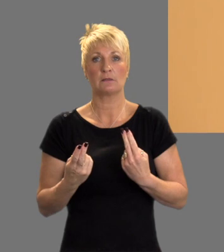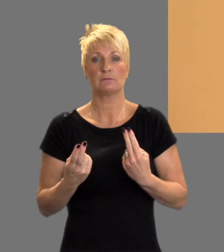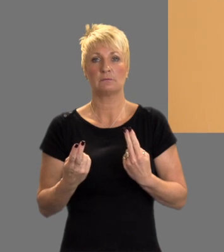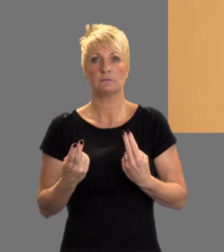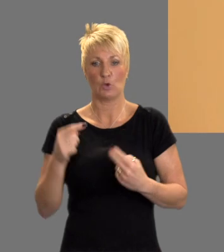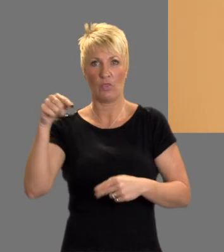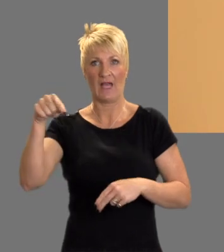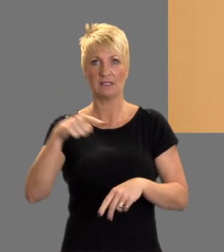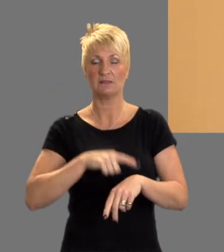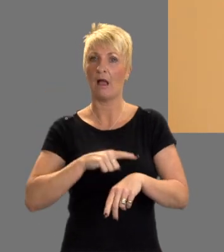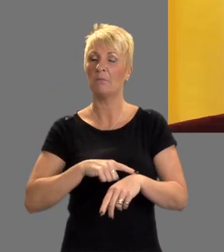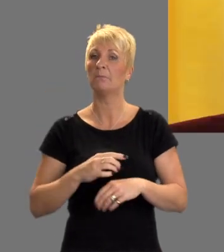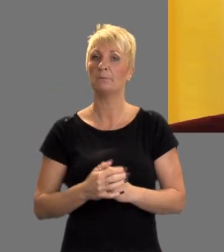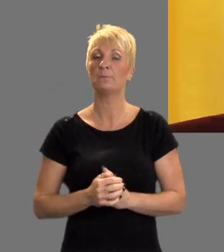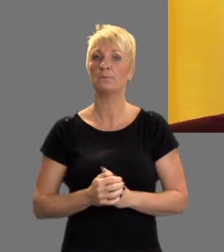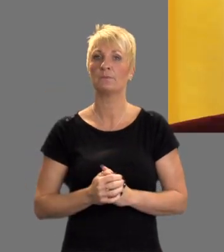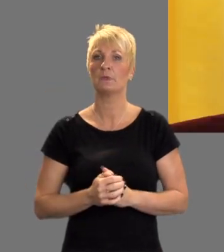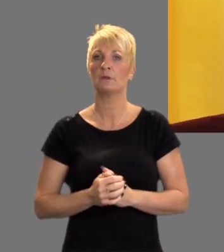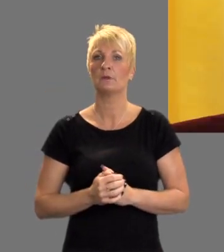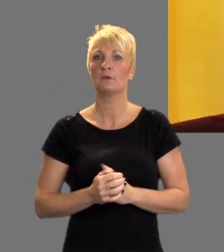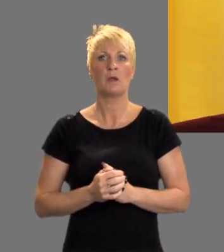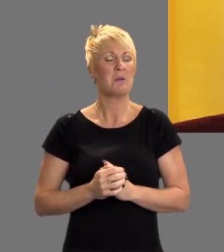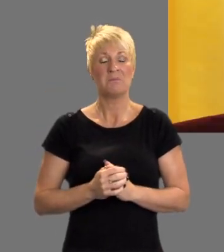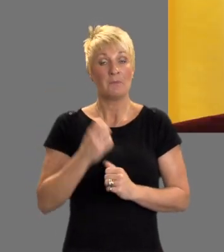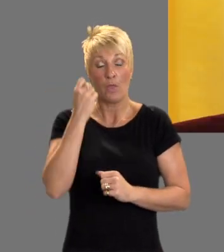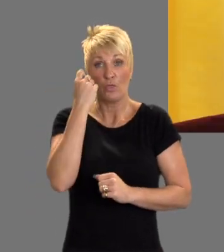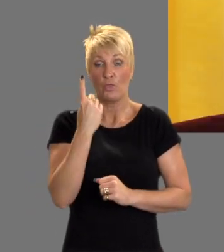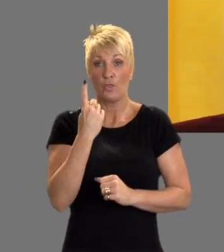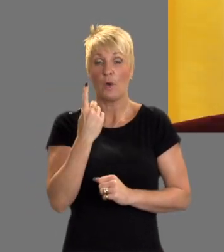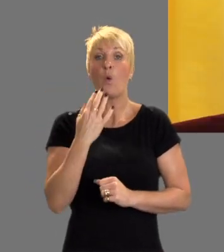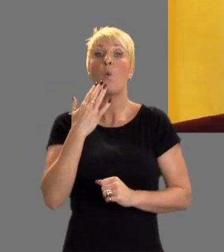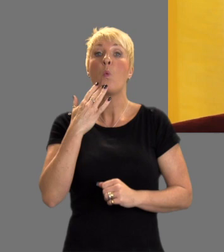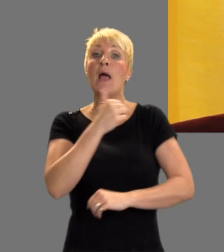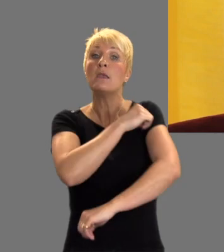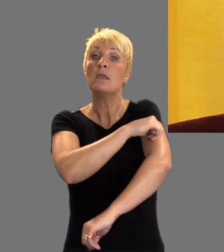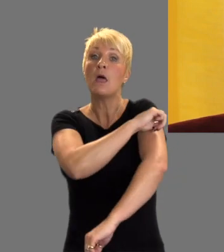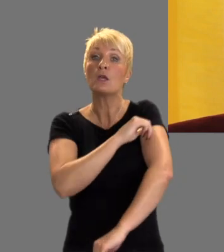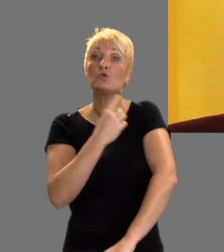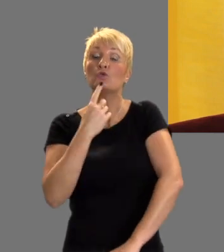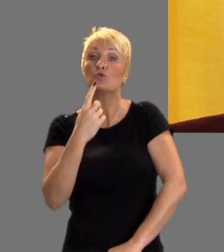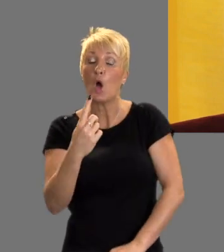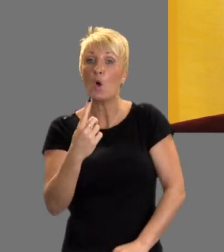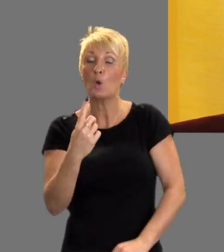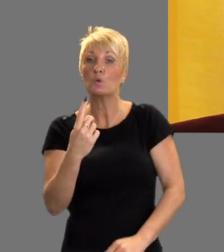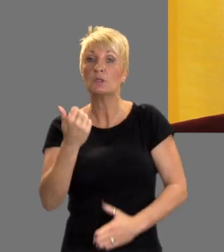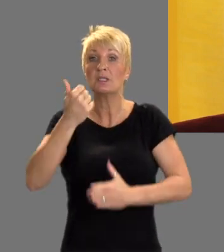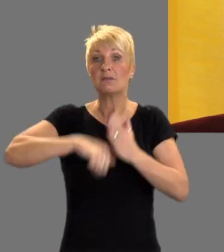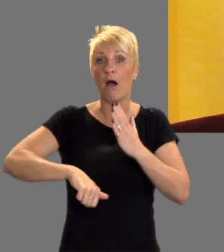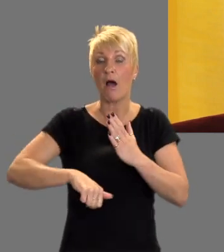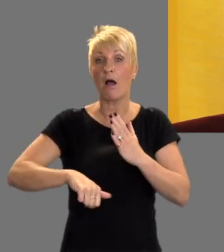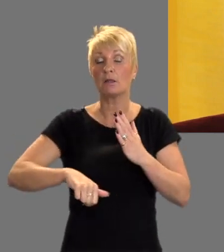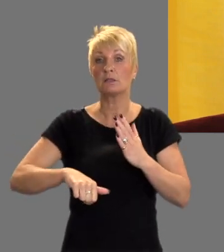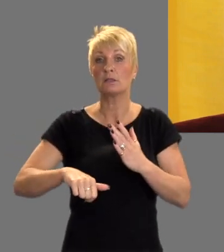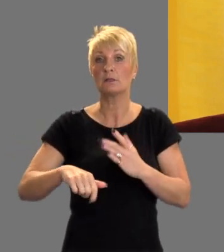was put in that position. What I hadn't anticipated was that when the nurse told me initially about the